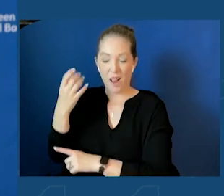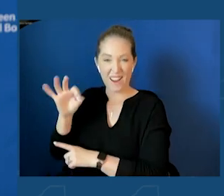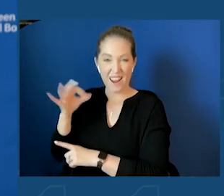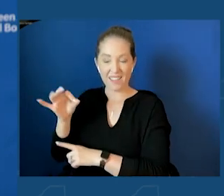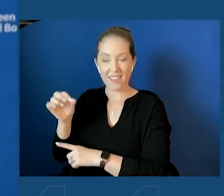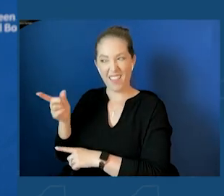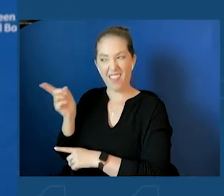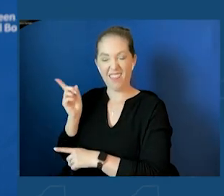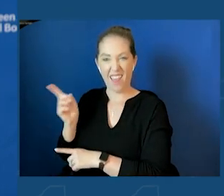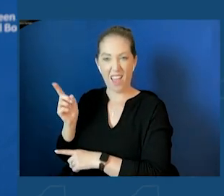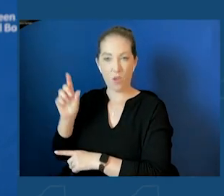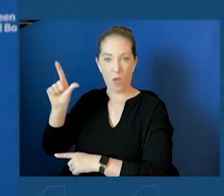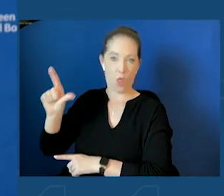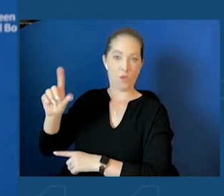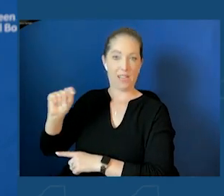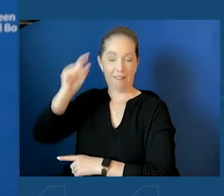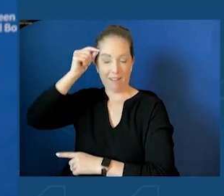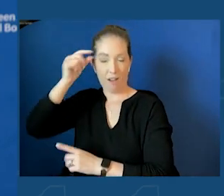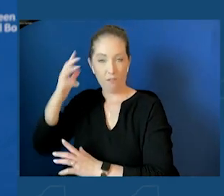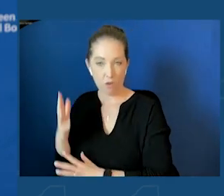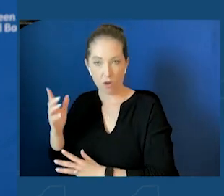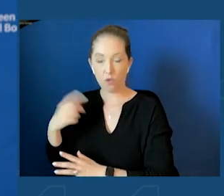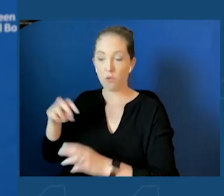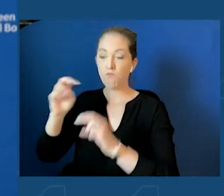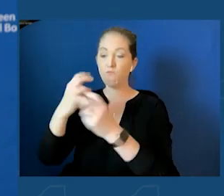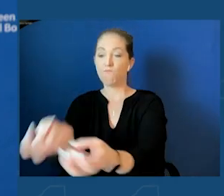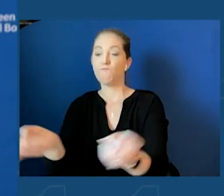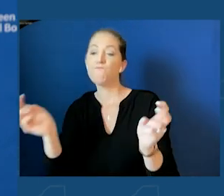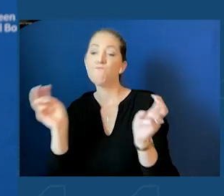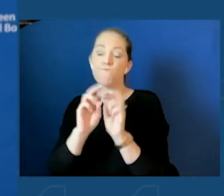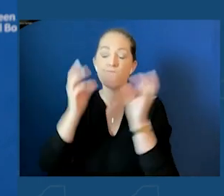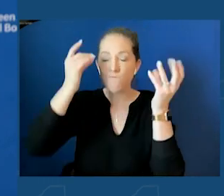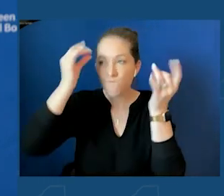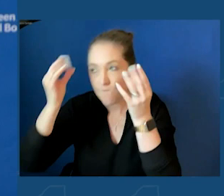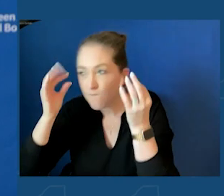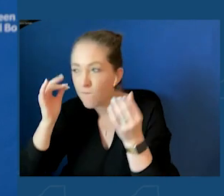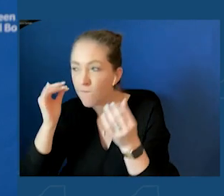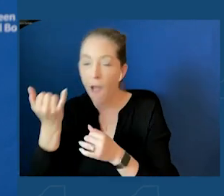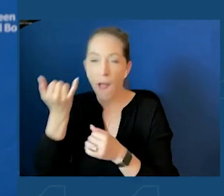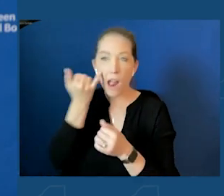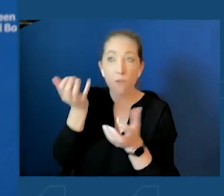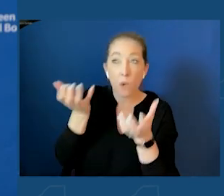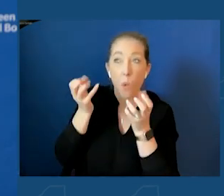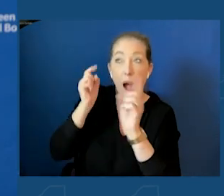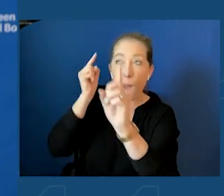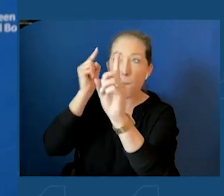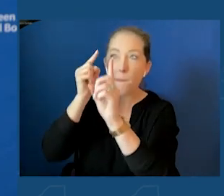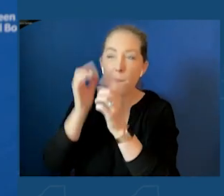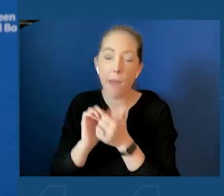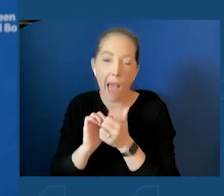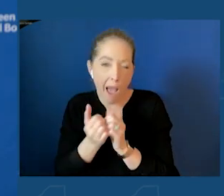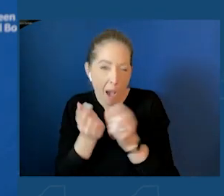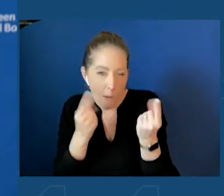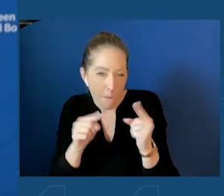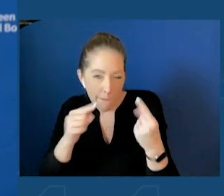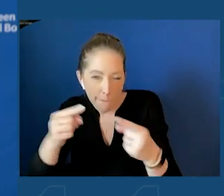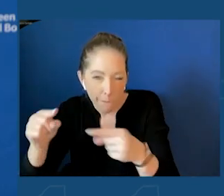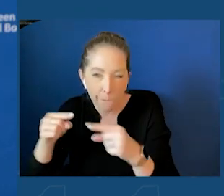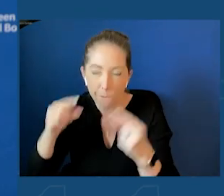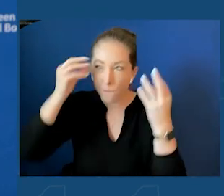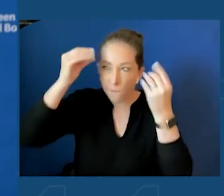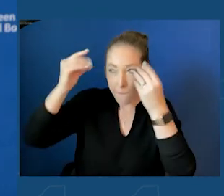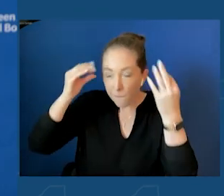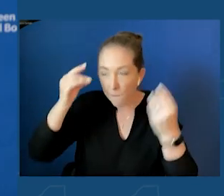the table and think about what it would take to get something like this done, what we could each contribute. And we were delayed because of